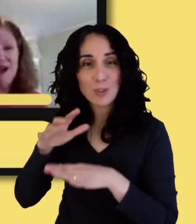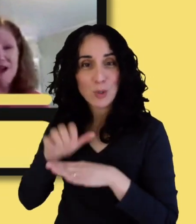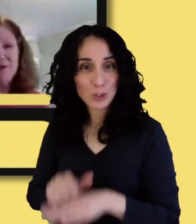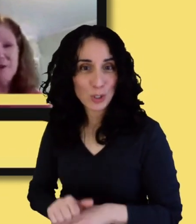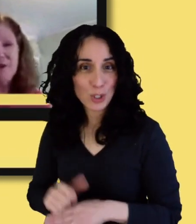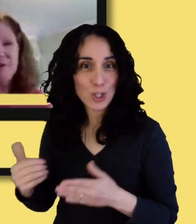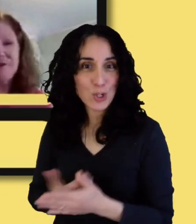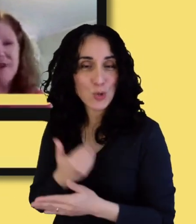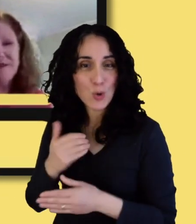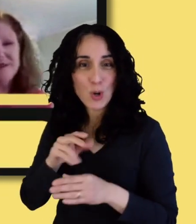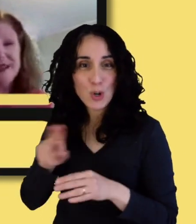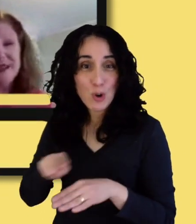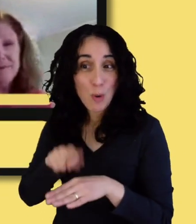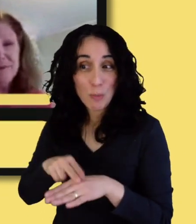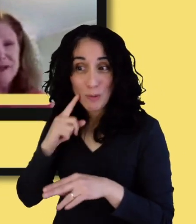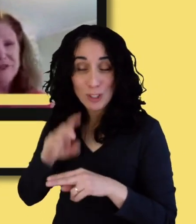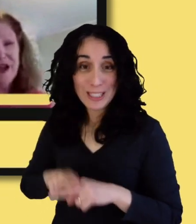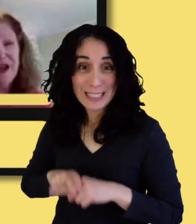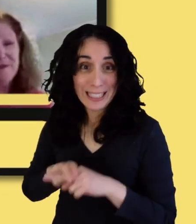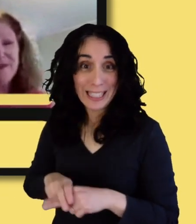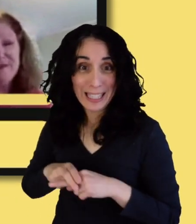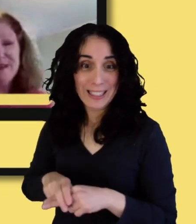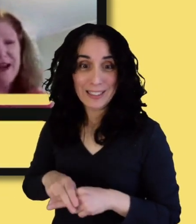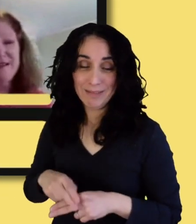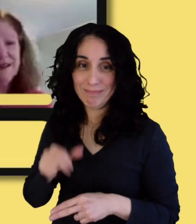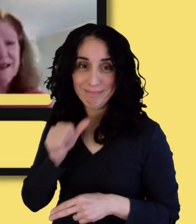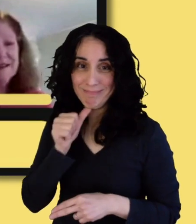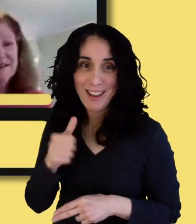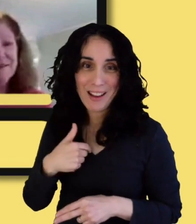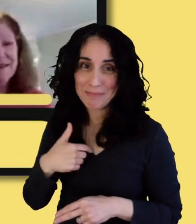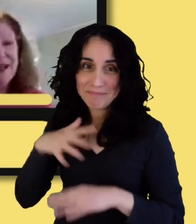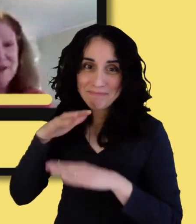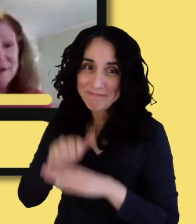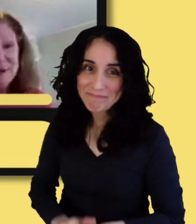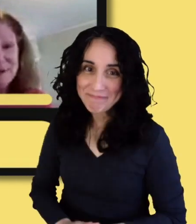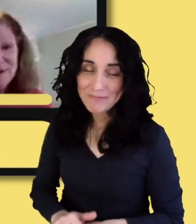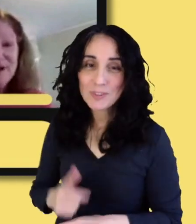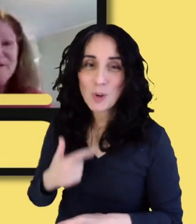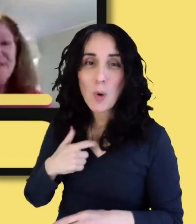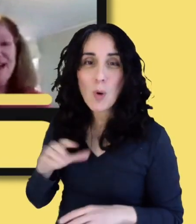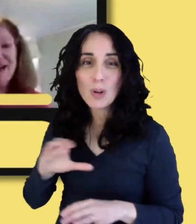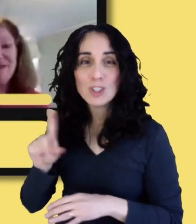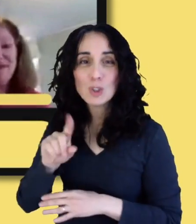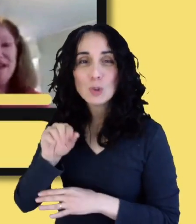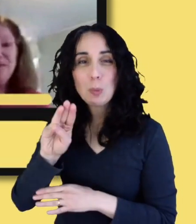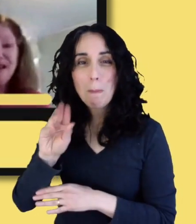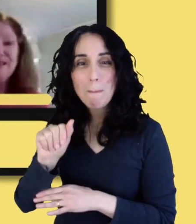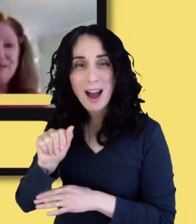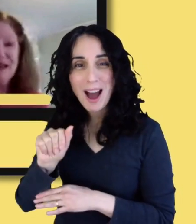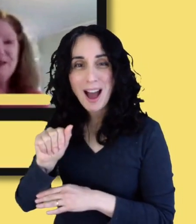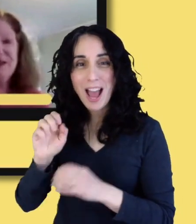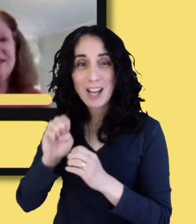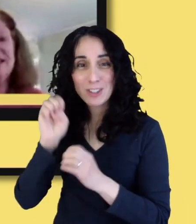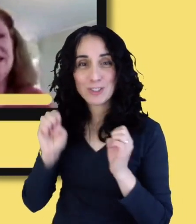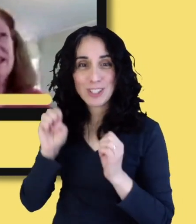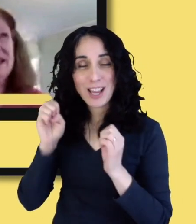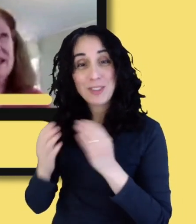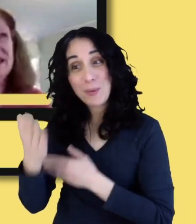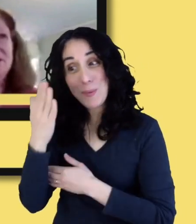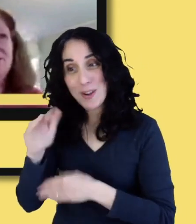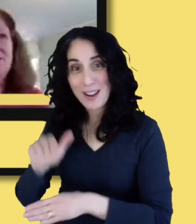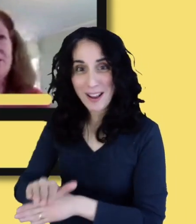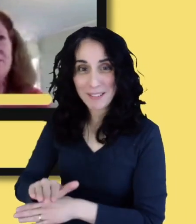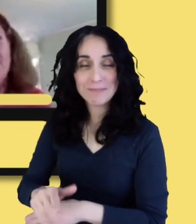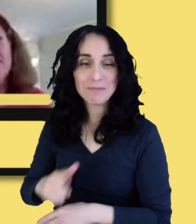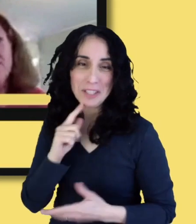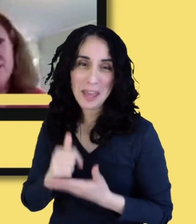to a new norm of sitting, which is not something that I'm used to. So putting in some exercise, and I think it